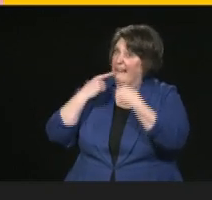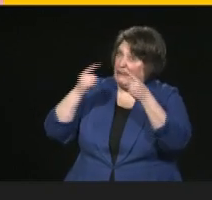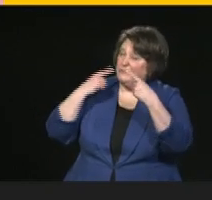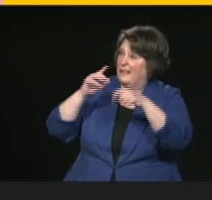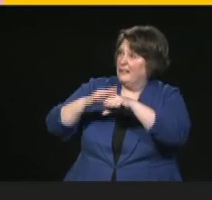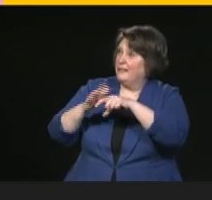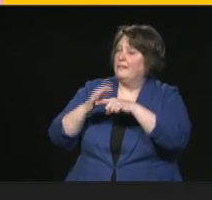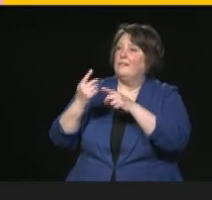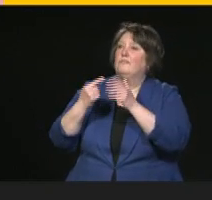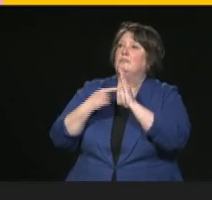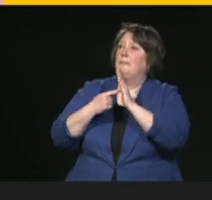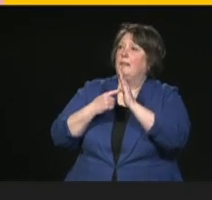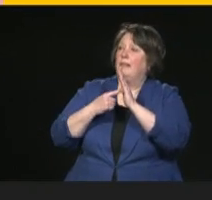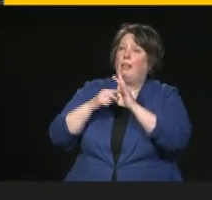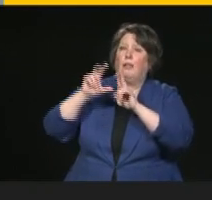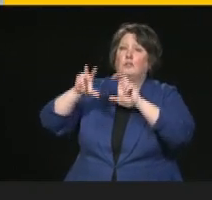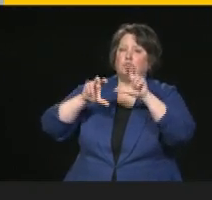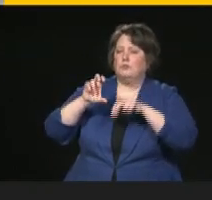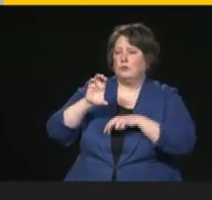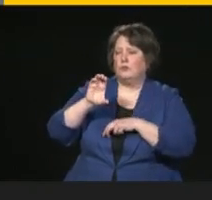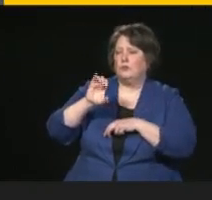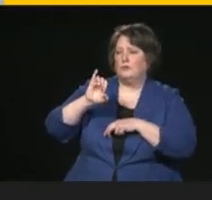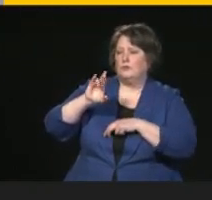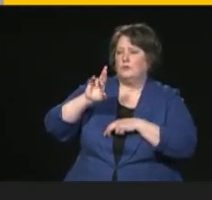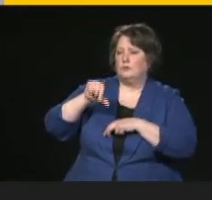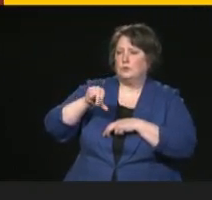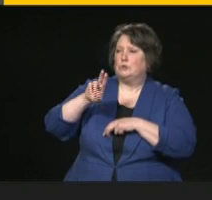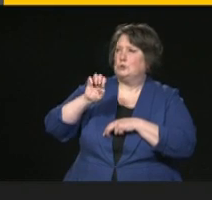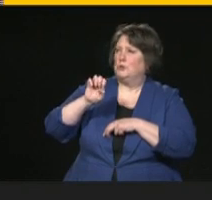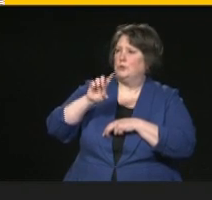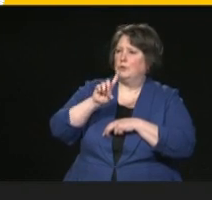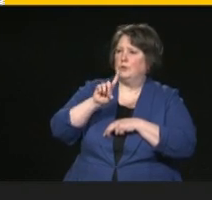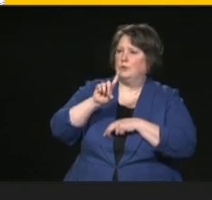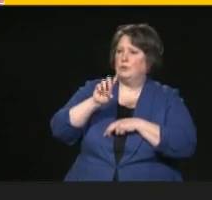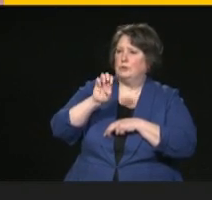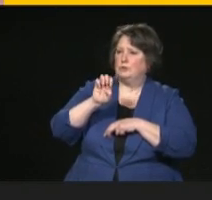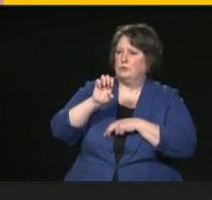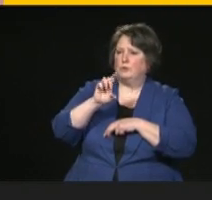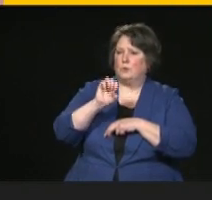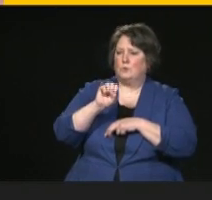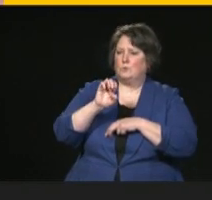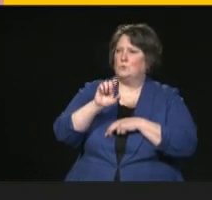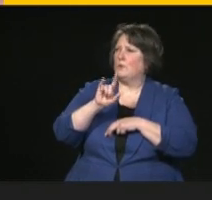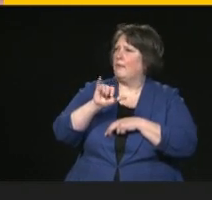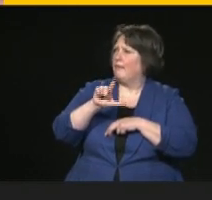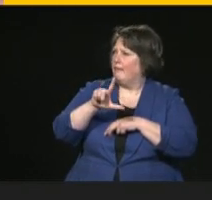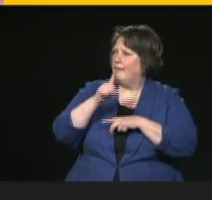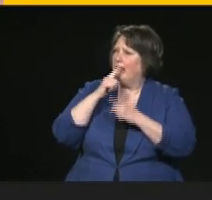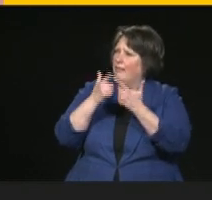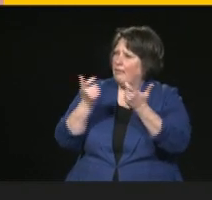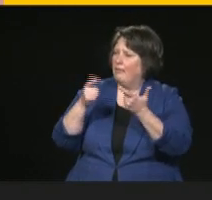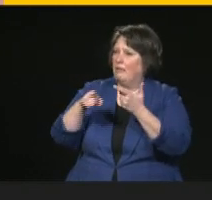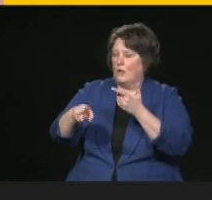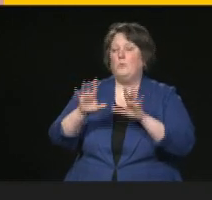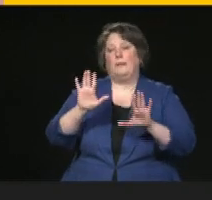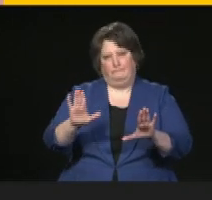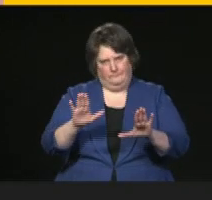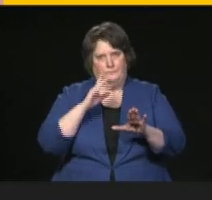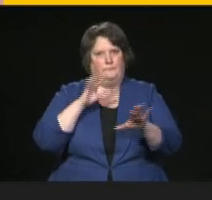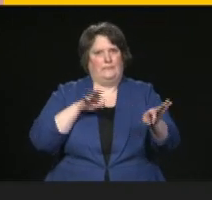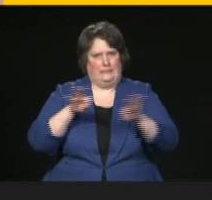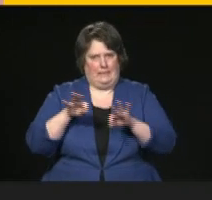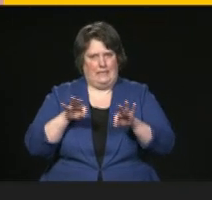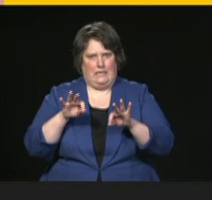you're offering this now? Three important things. First, there's a general context. We're trying to land this